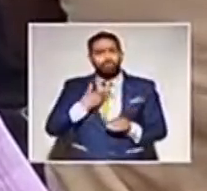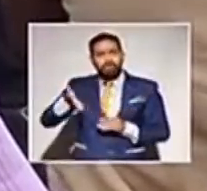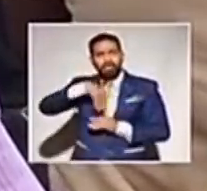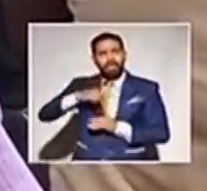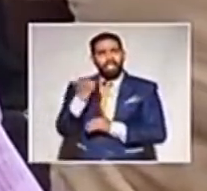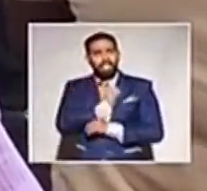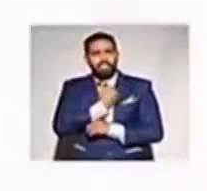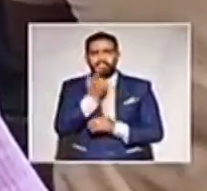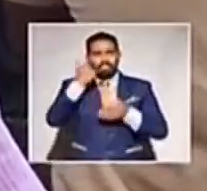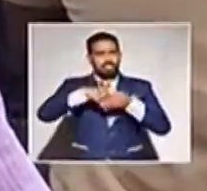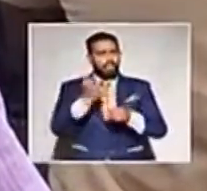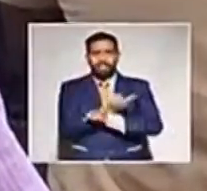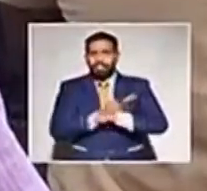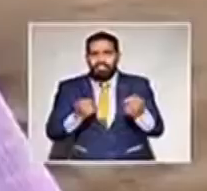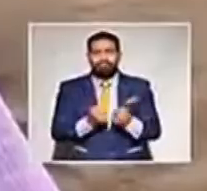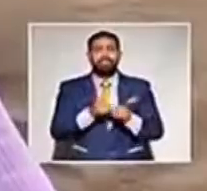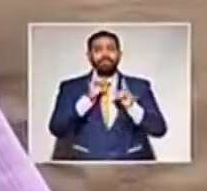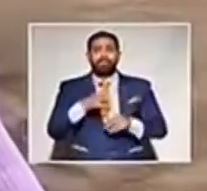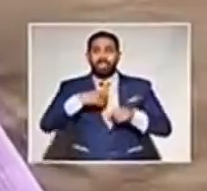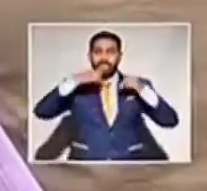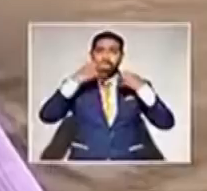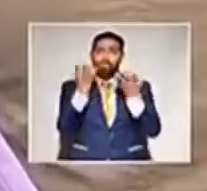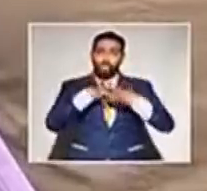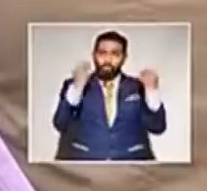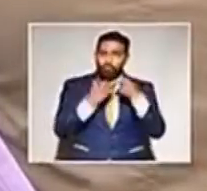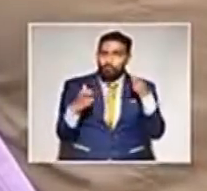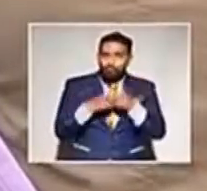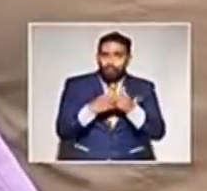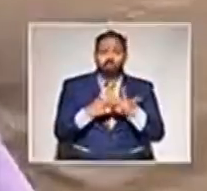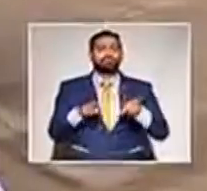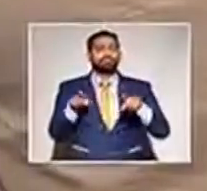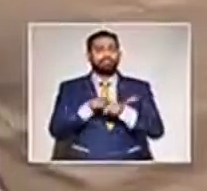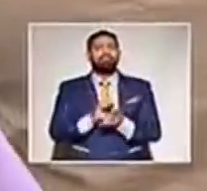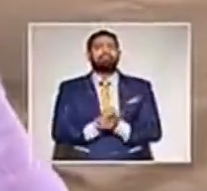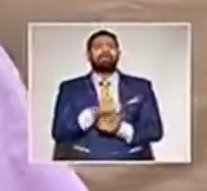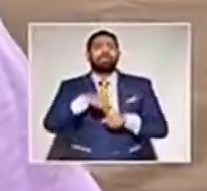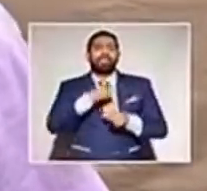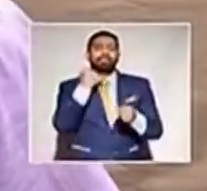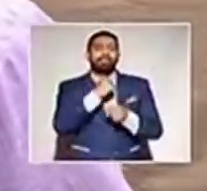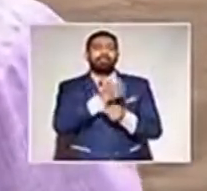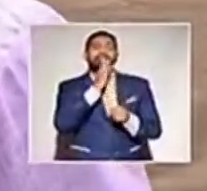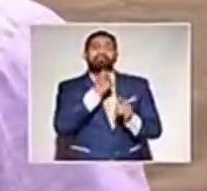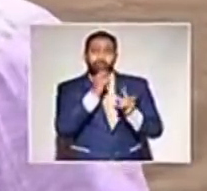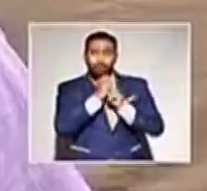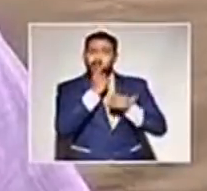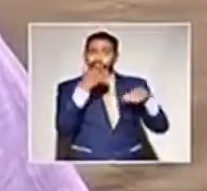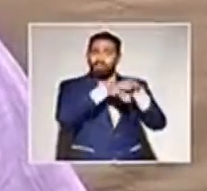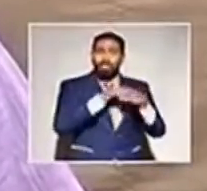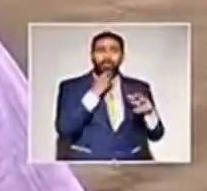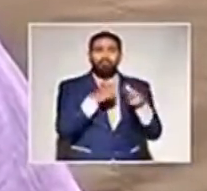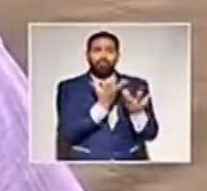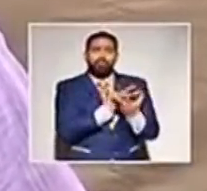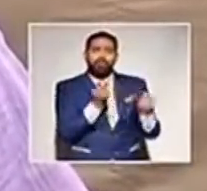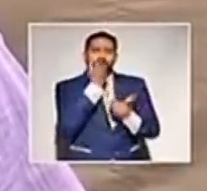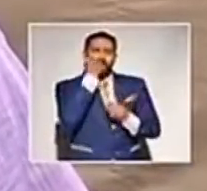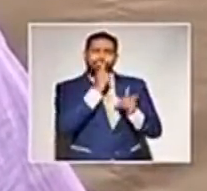to power cuts. Whether they form an interim government or not, if they don't solve our problems, this country will collapse even